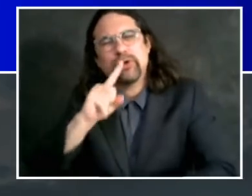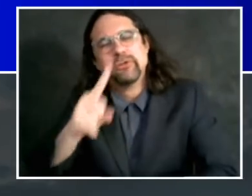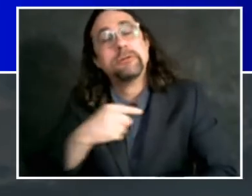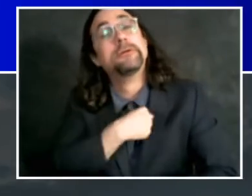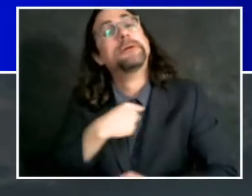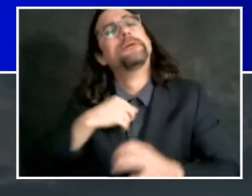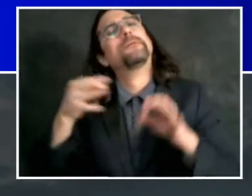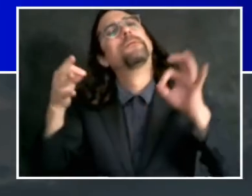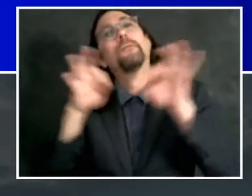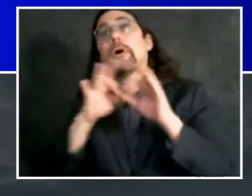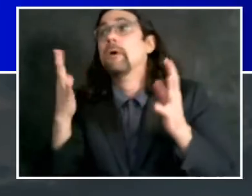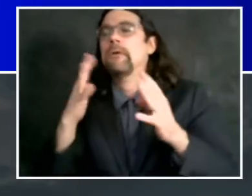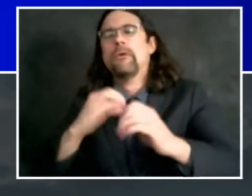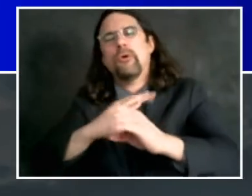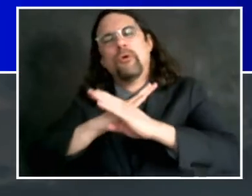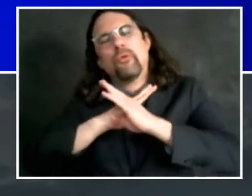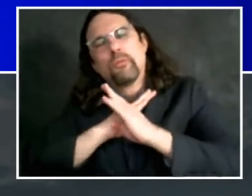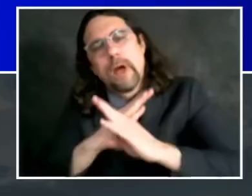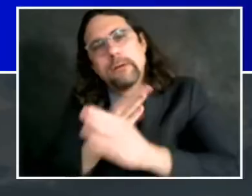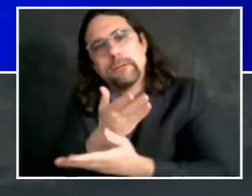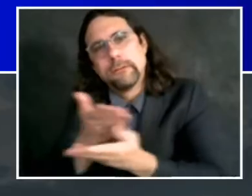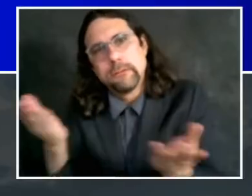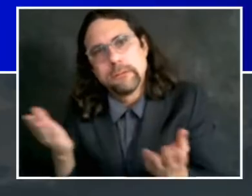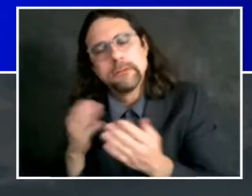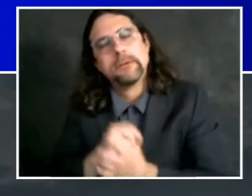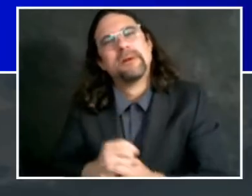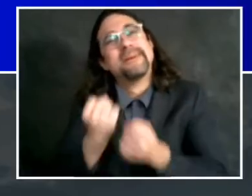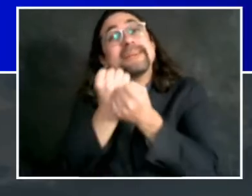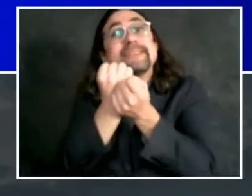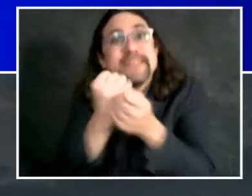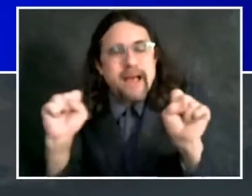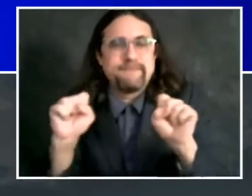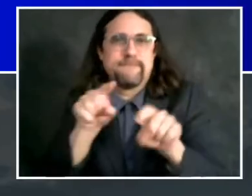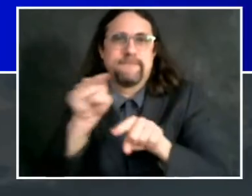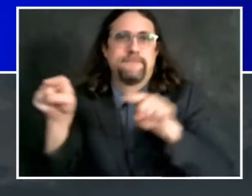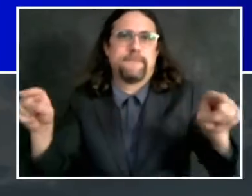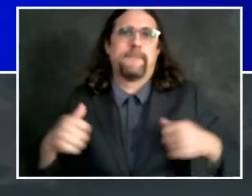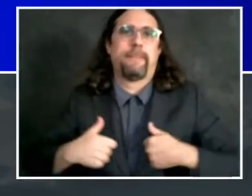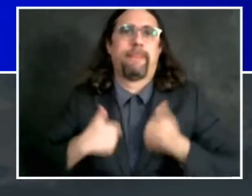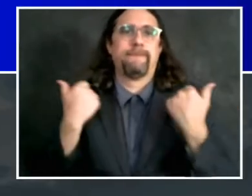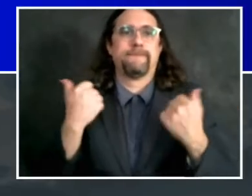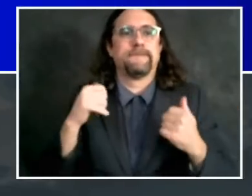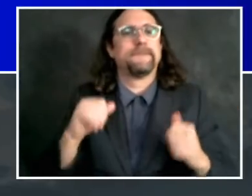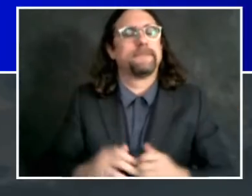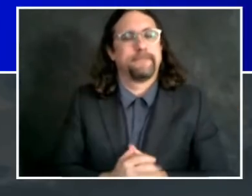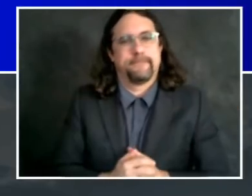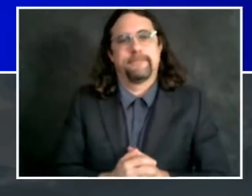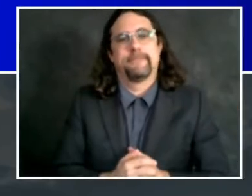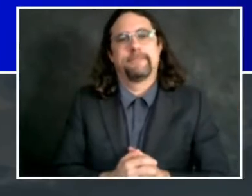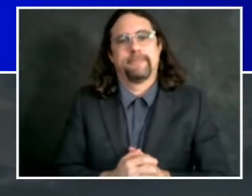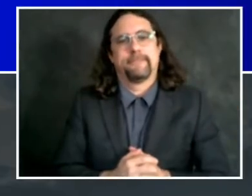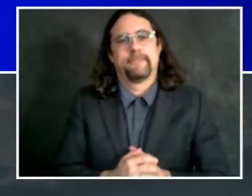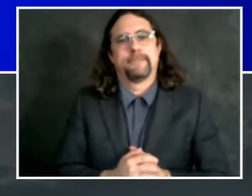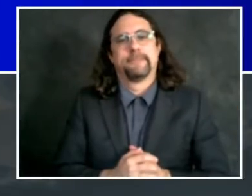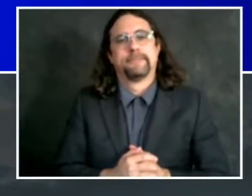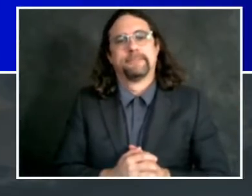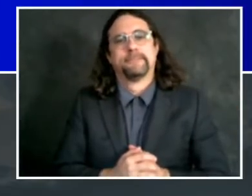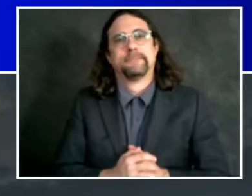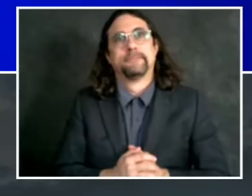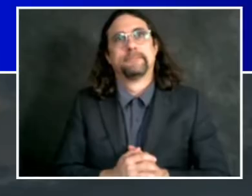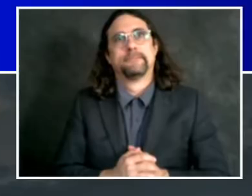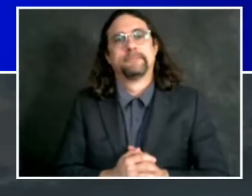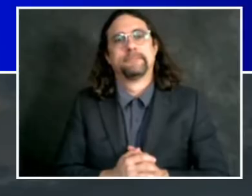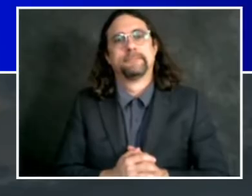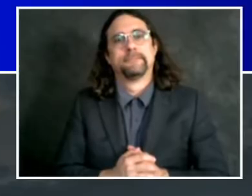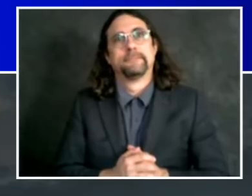Now, another place where we had to find a way was when it came to testing. Testing,